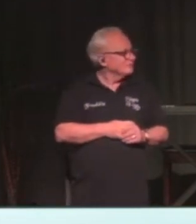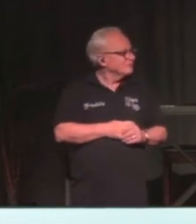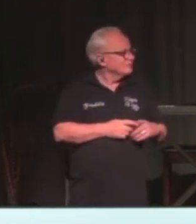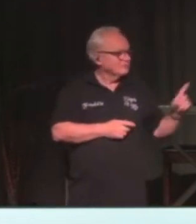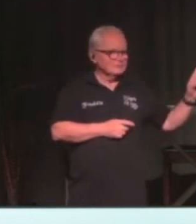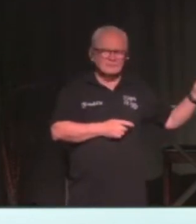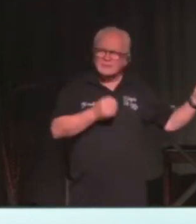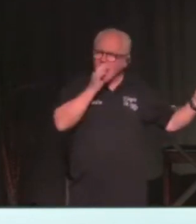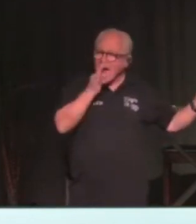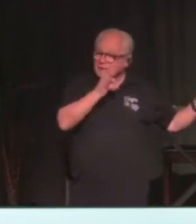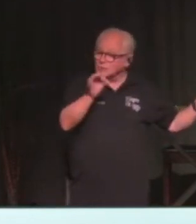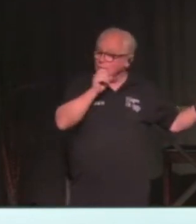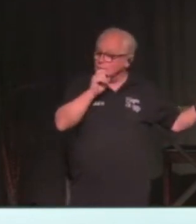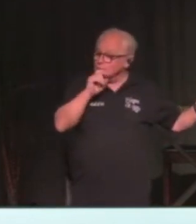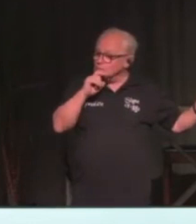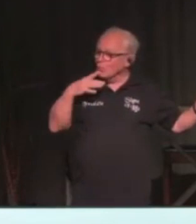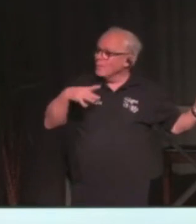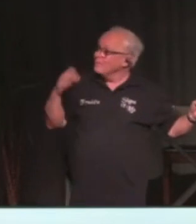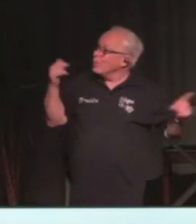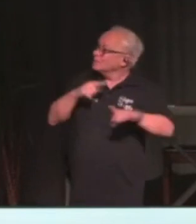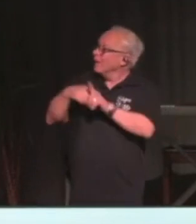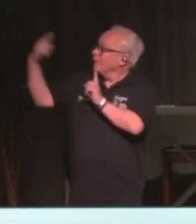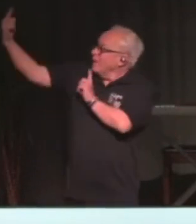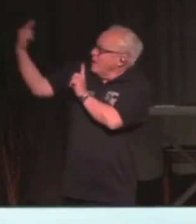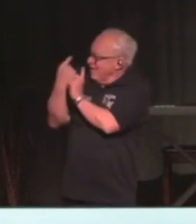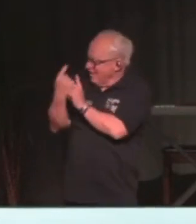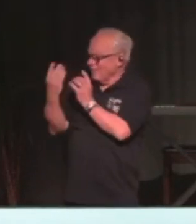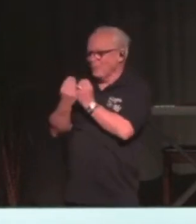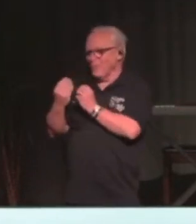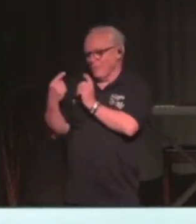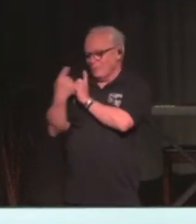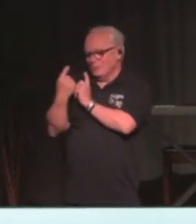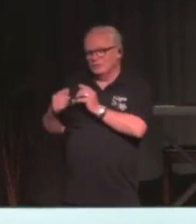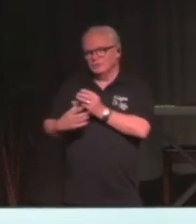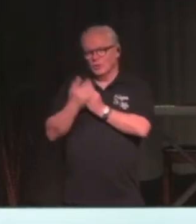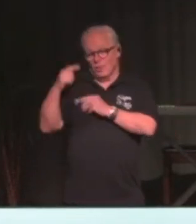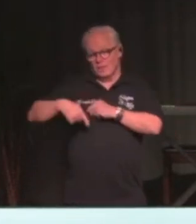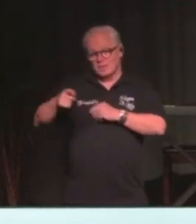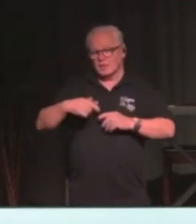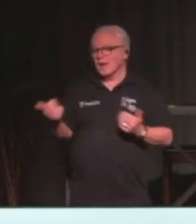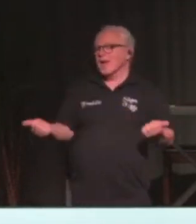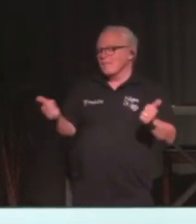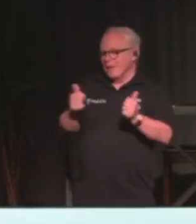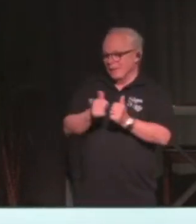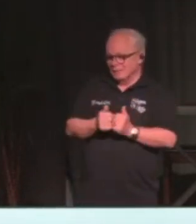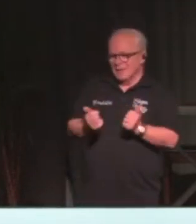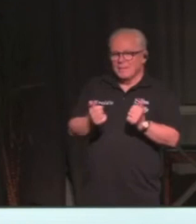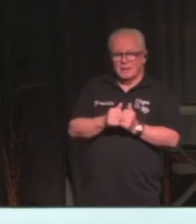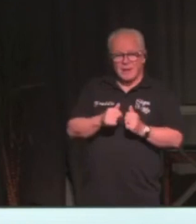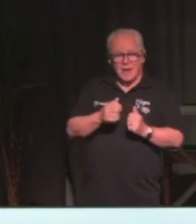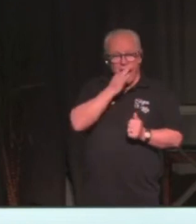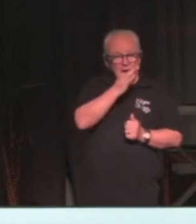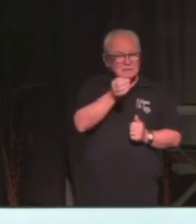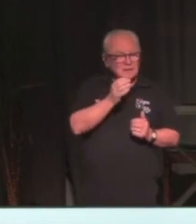just spend more time in the presence of God this week? Then they've done, amen. Yeah. Anybody